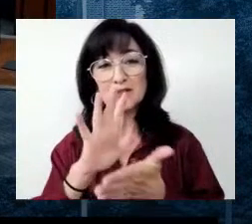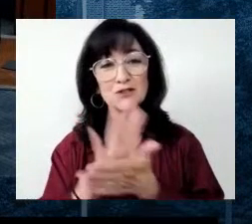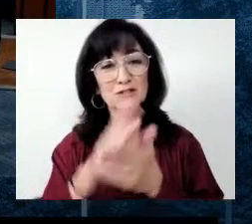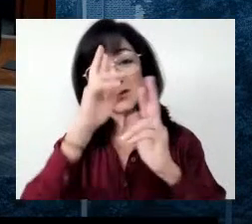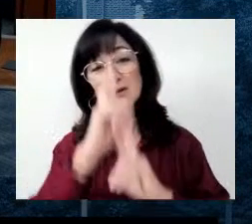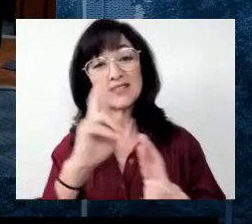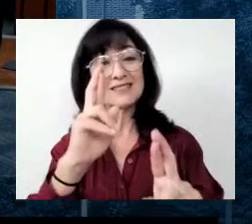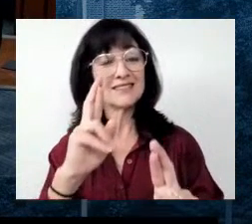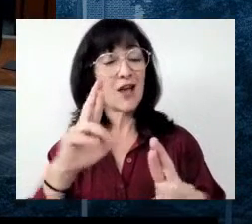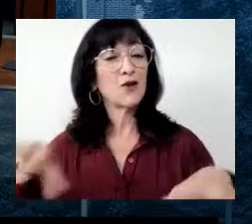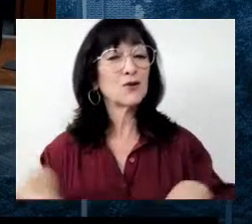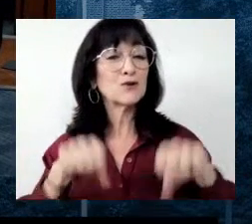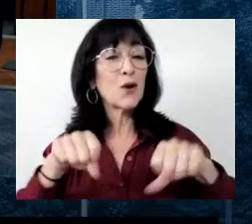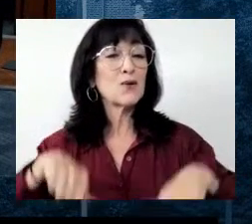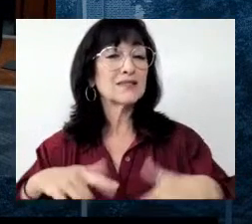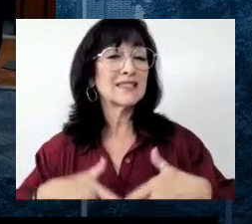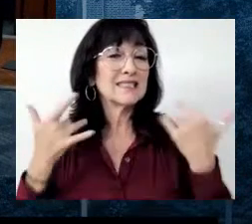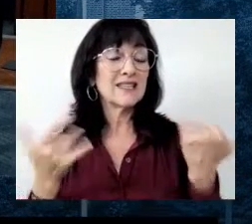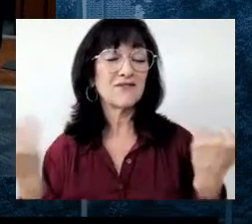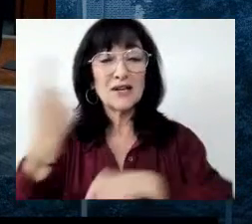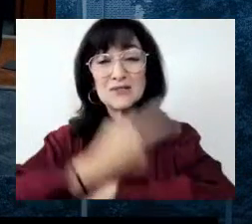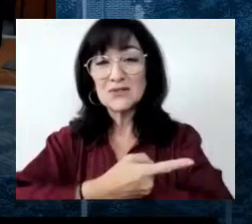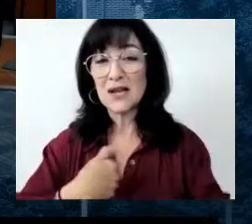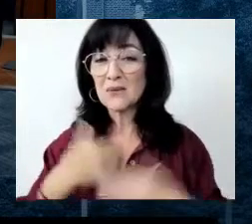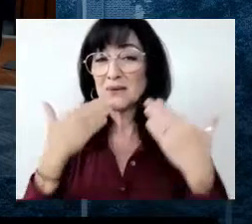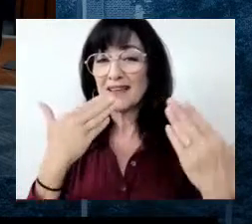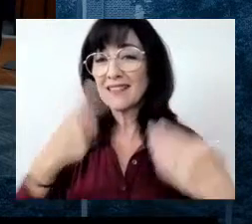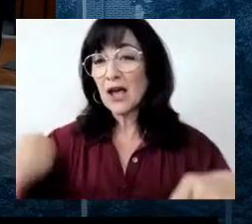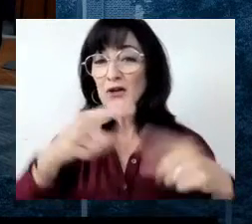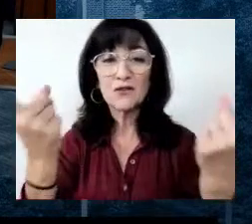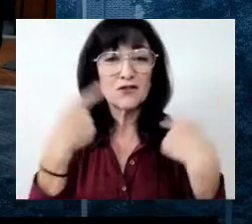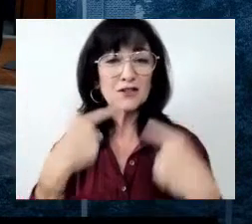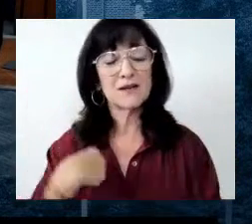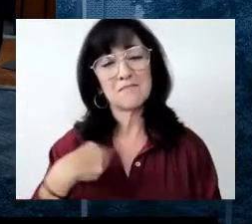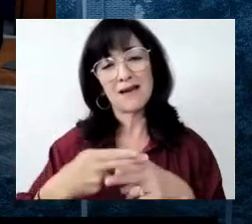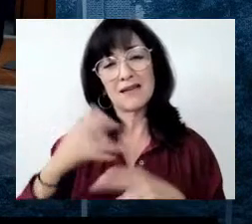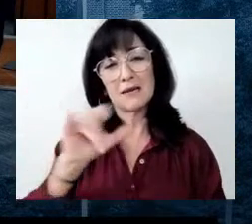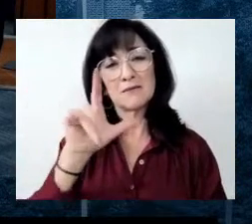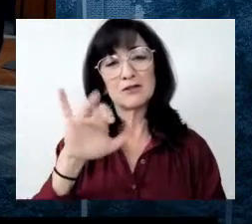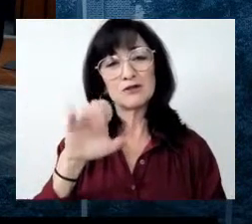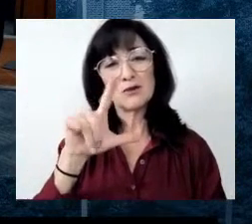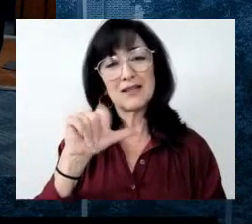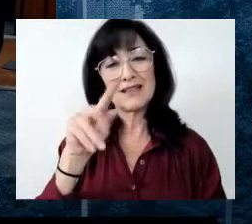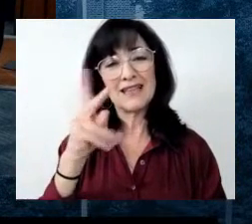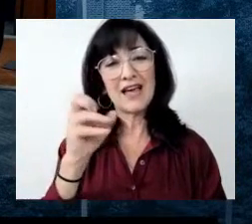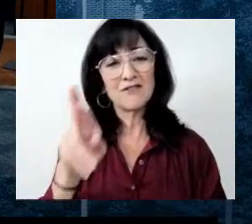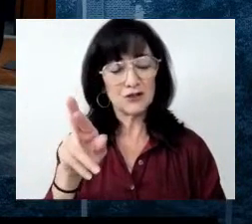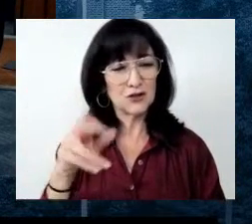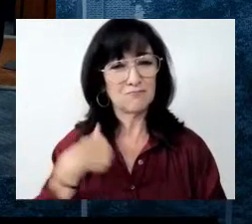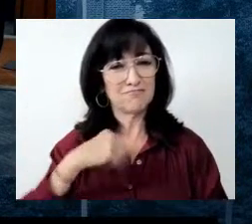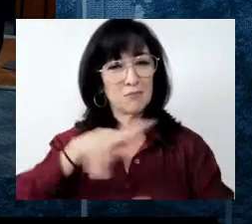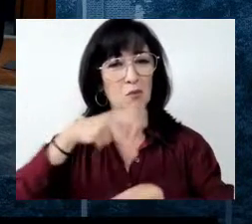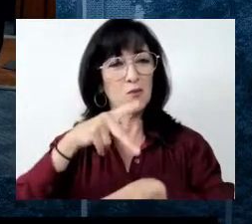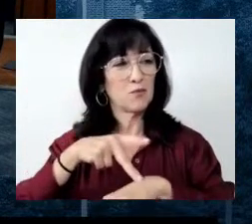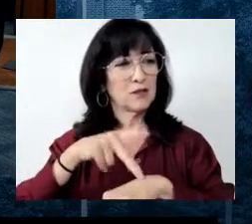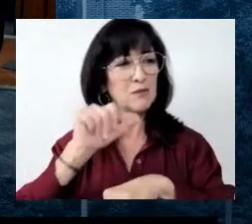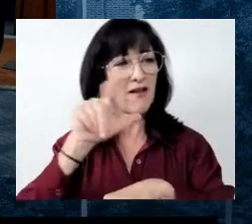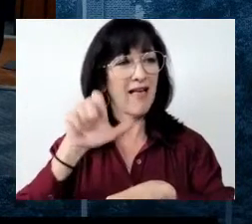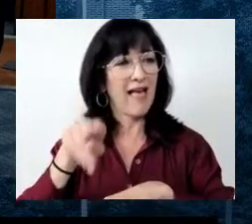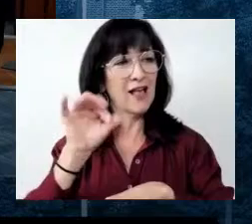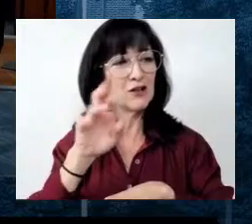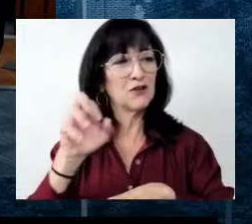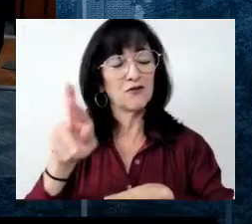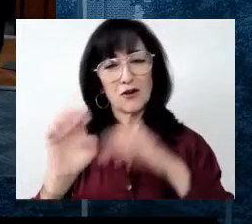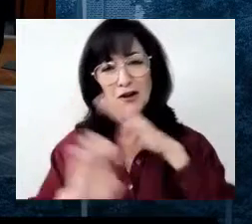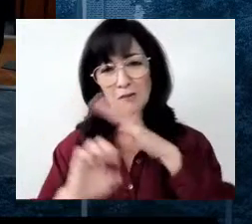event here today, and we thank you for attending. I'm Julie Lavender, the principal here at Allen Frear, and here with me are a